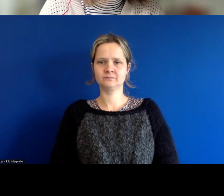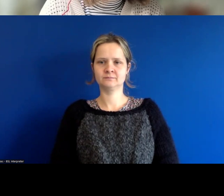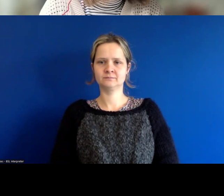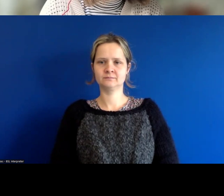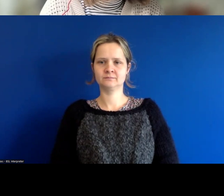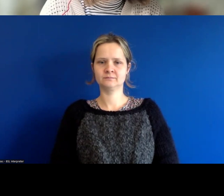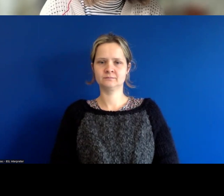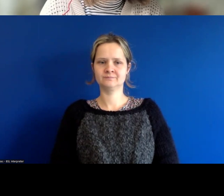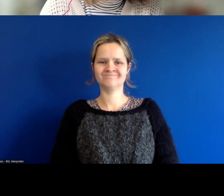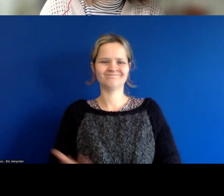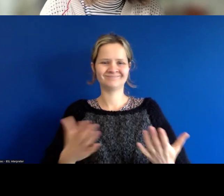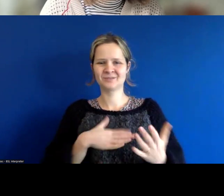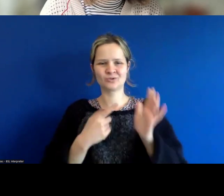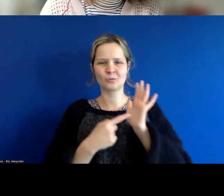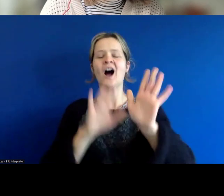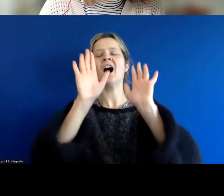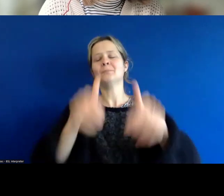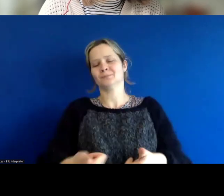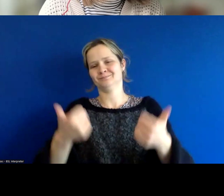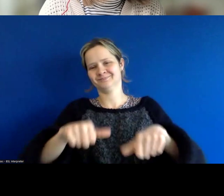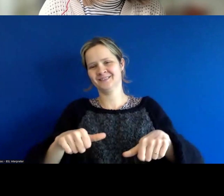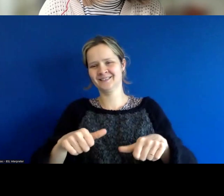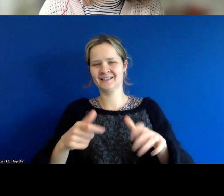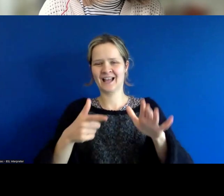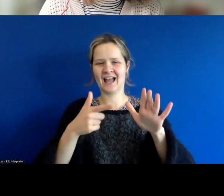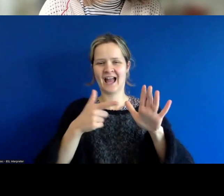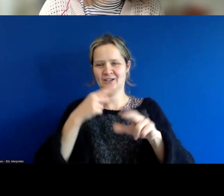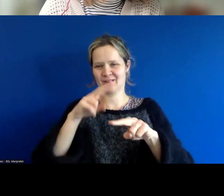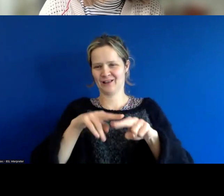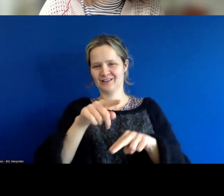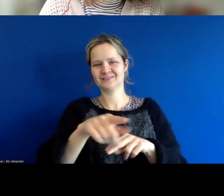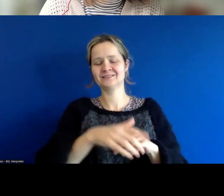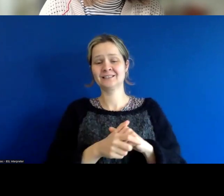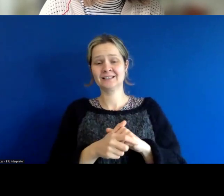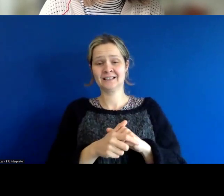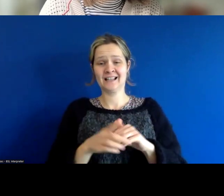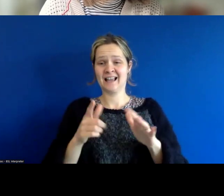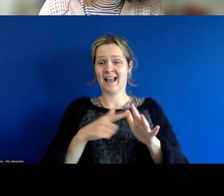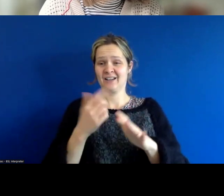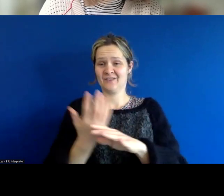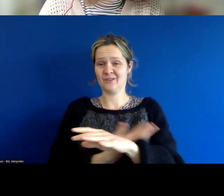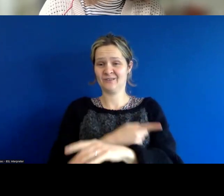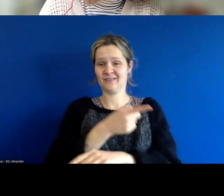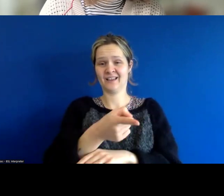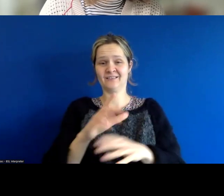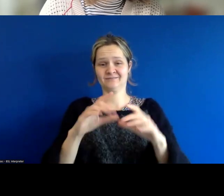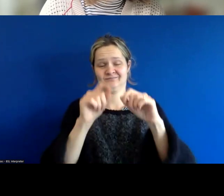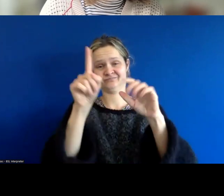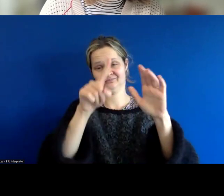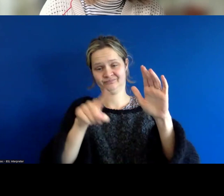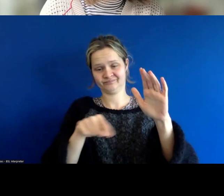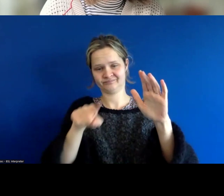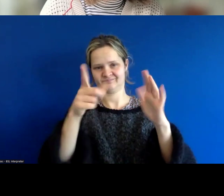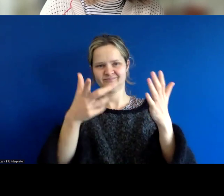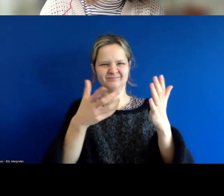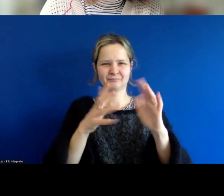doesn't seem like it wants to show me where Ashfield is. There we go. So this is taking us straight to Ashfield. And then if you were interested, then you could